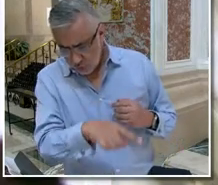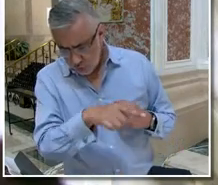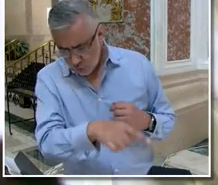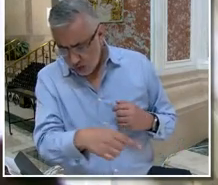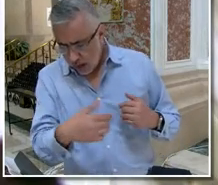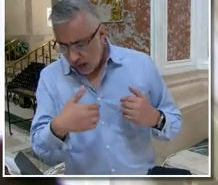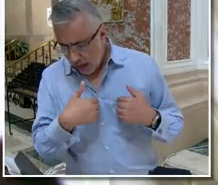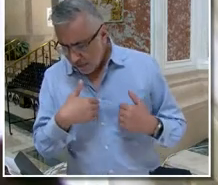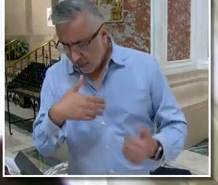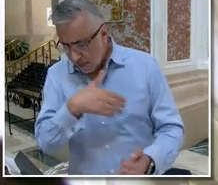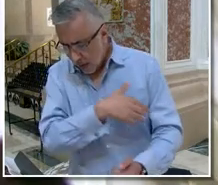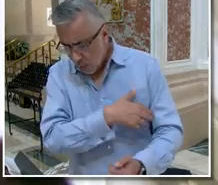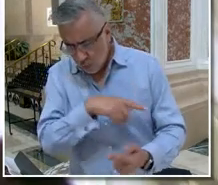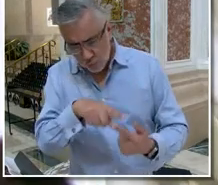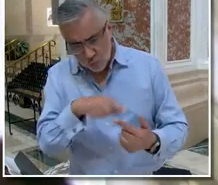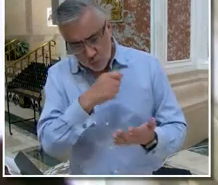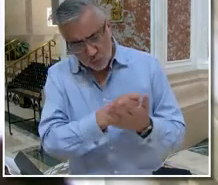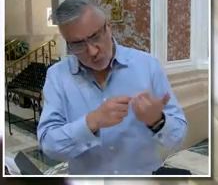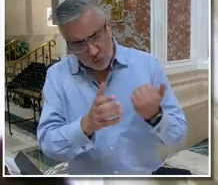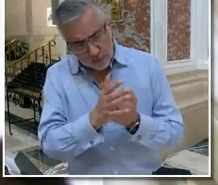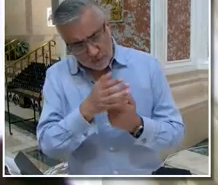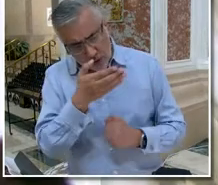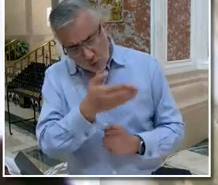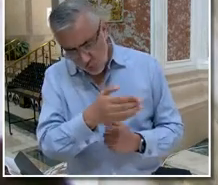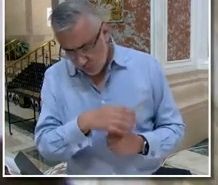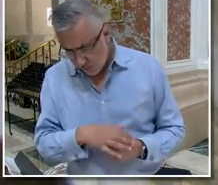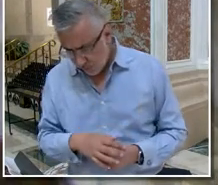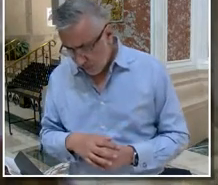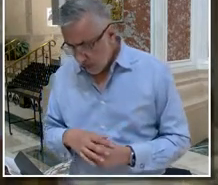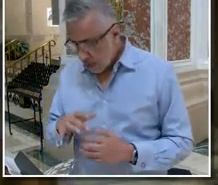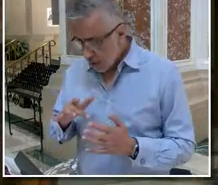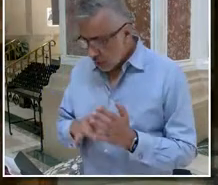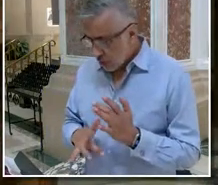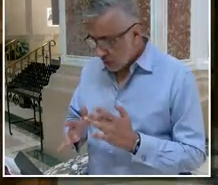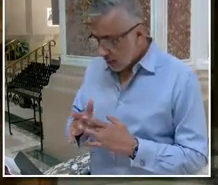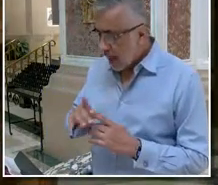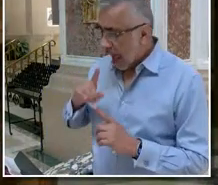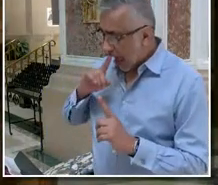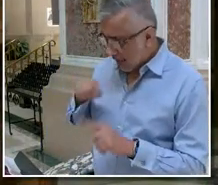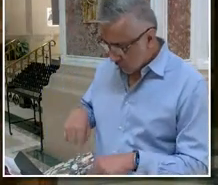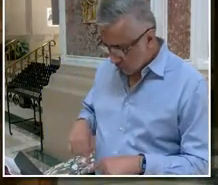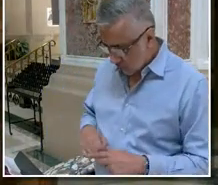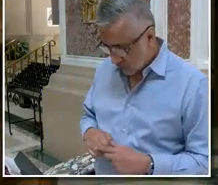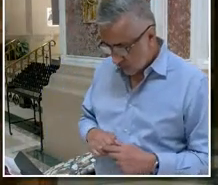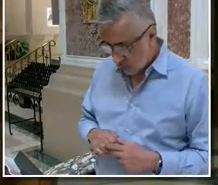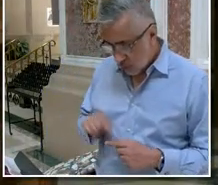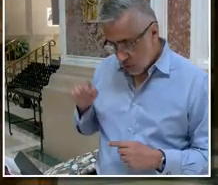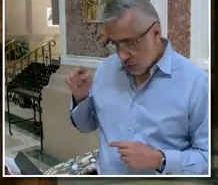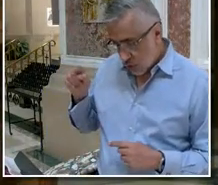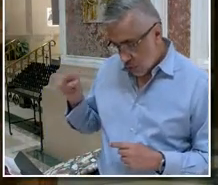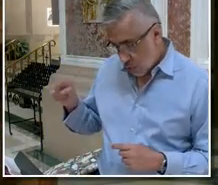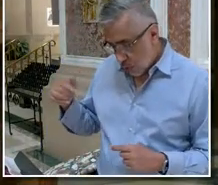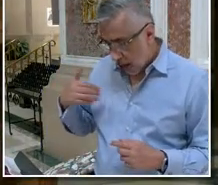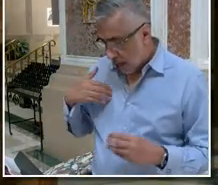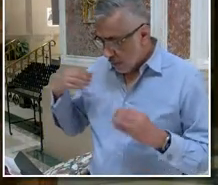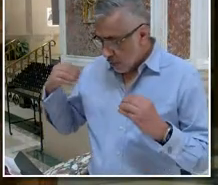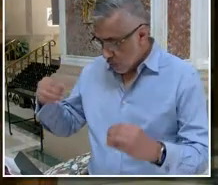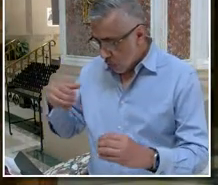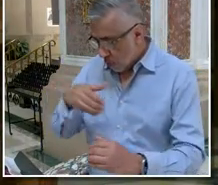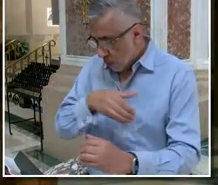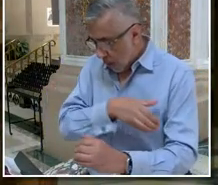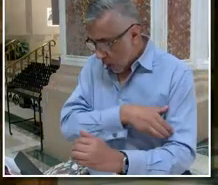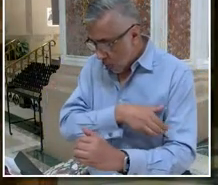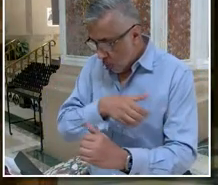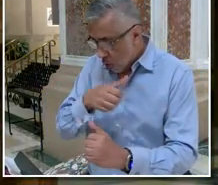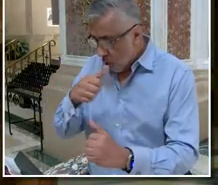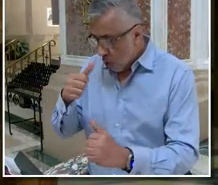I have the power to crucify you?" Jesus answered him, "You would have no power over